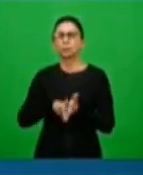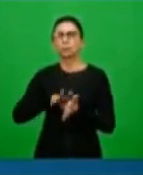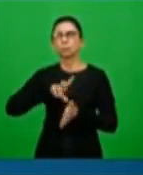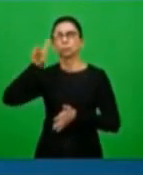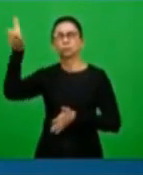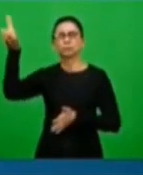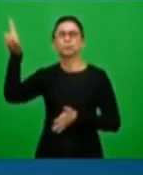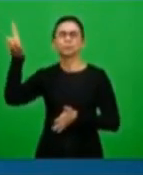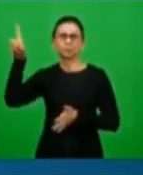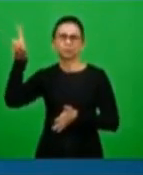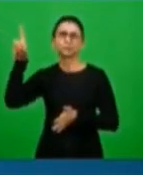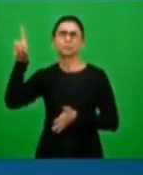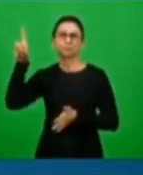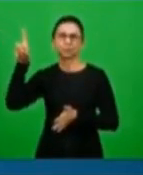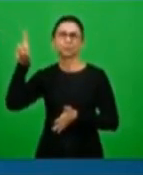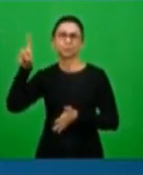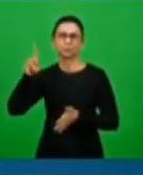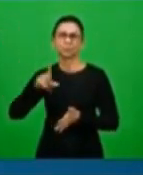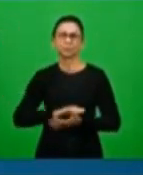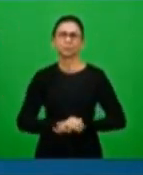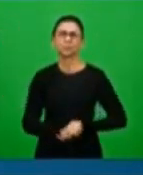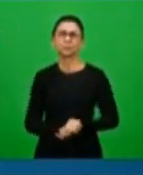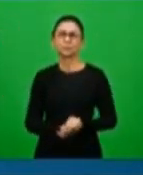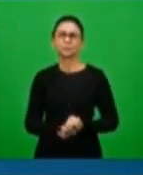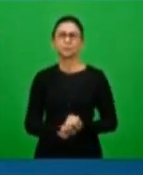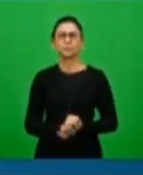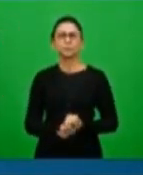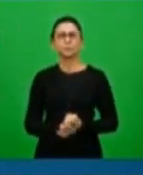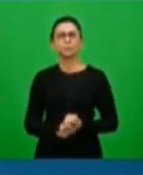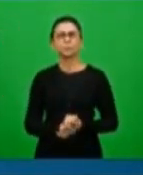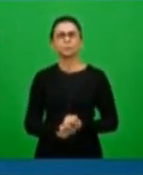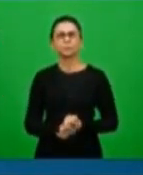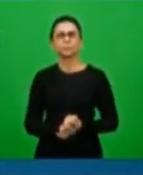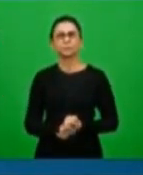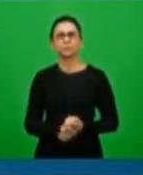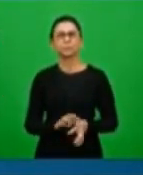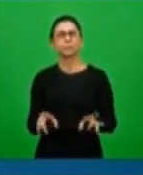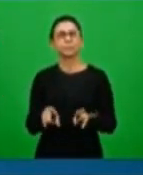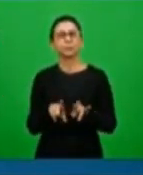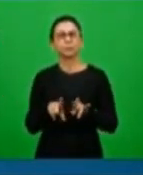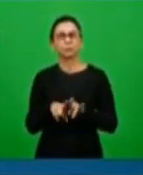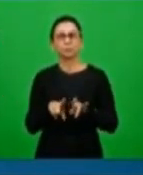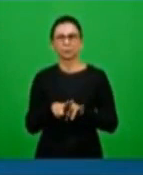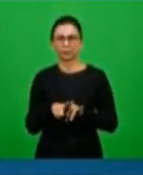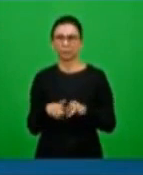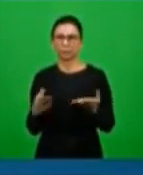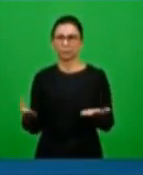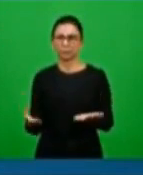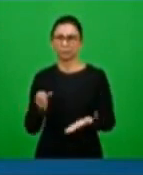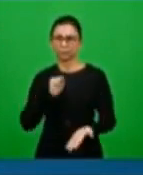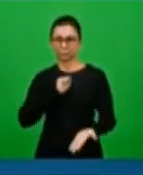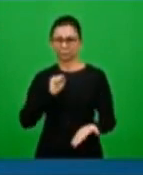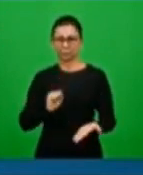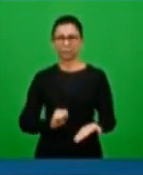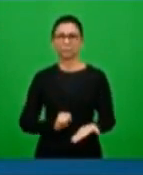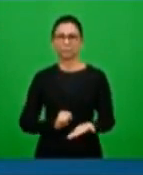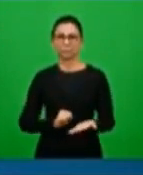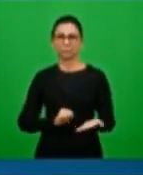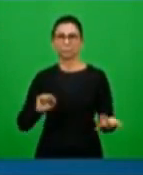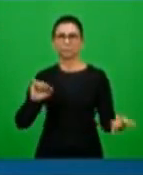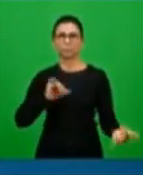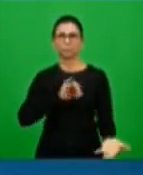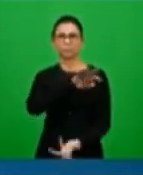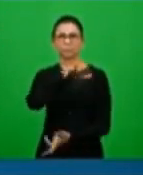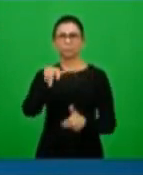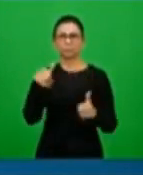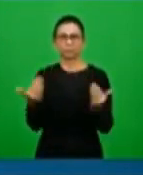may glorify themselves. So salvation is by grace. This is the top that we're going to in an opportune situation, which is the priesthood